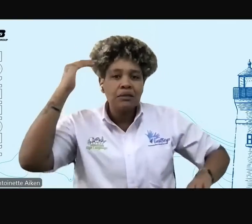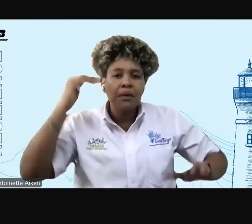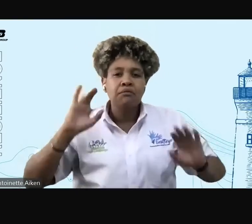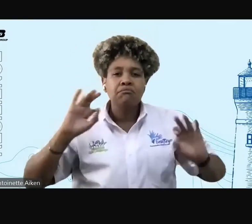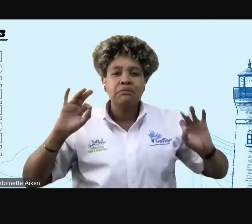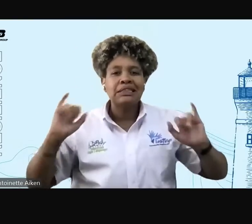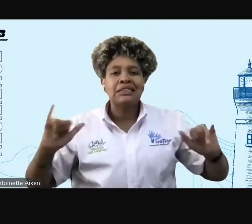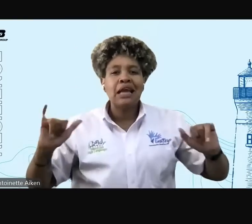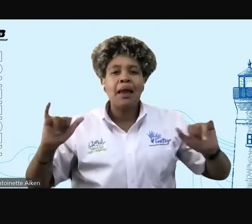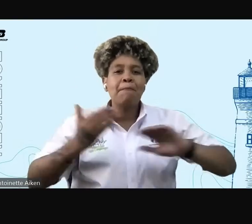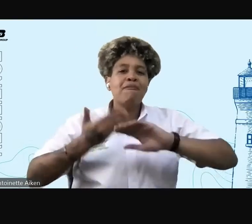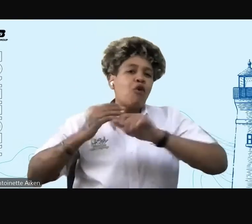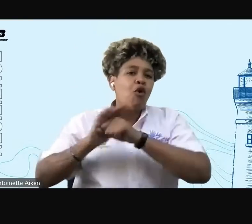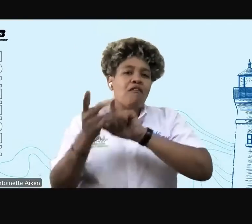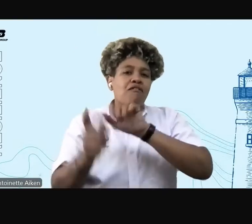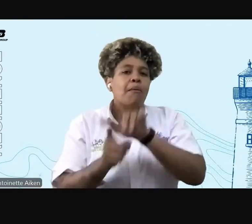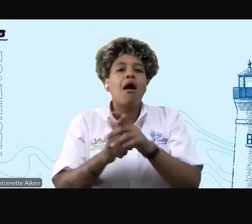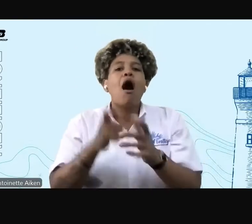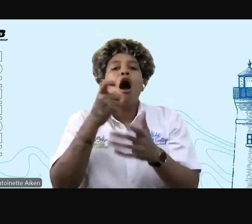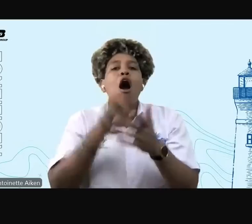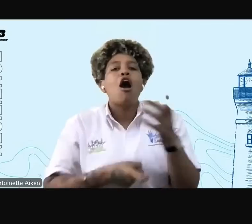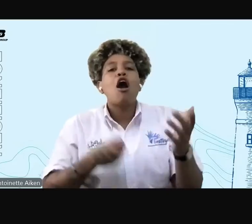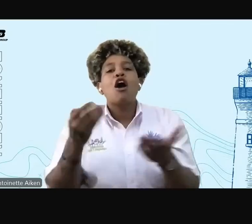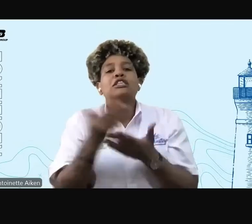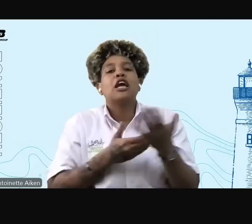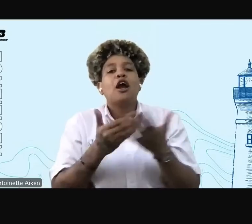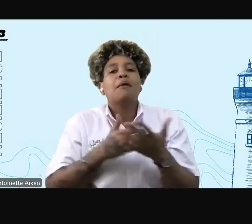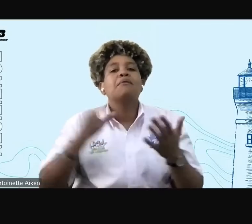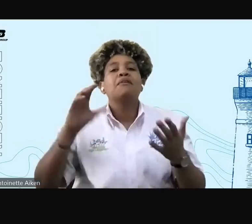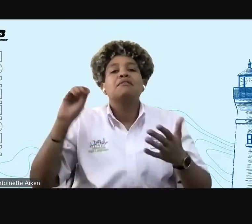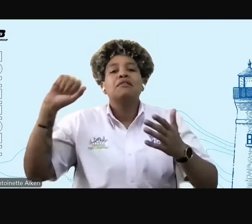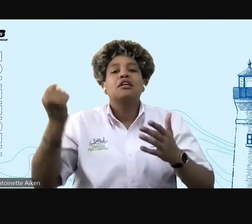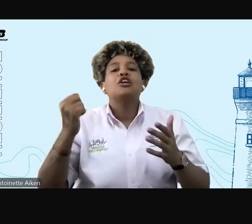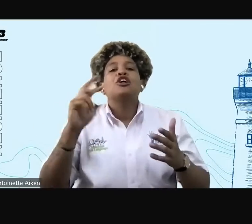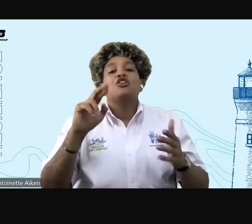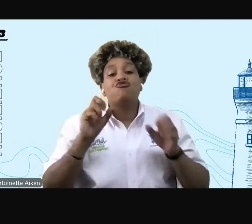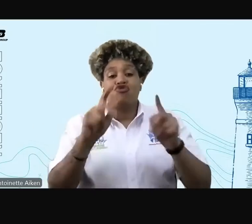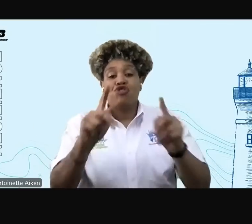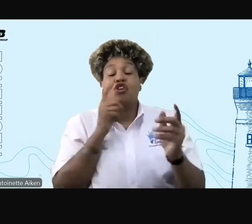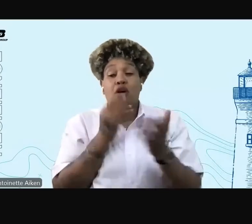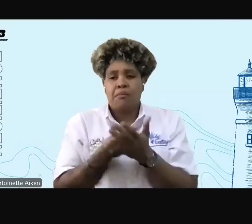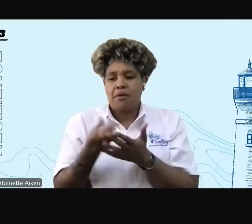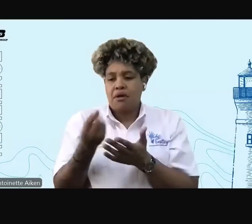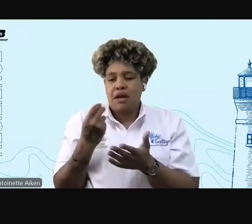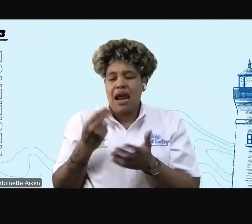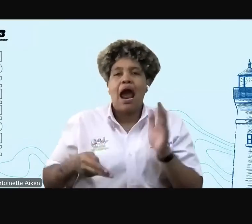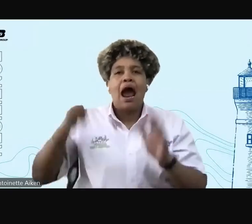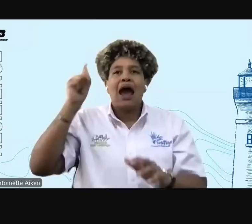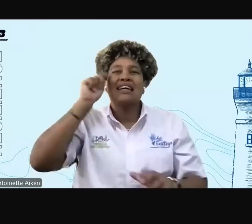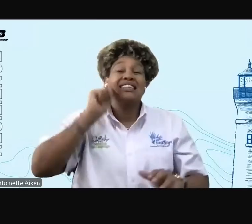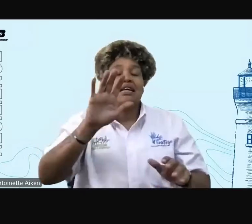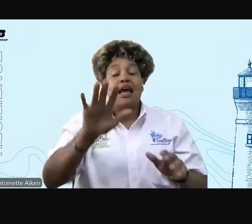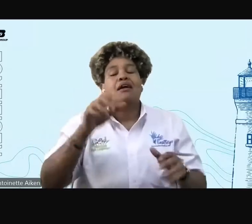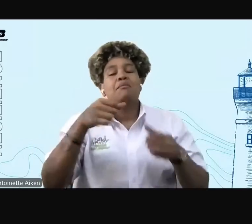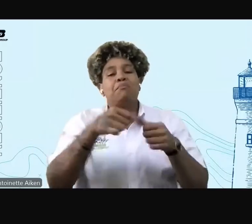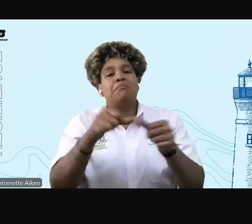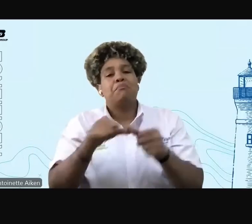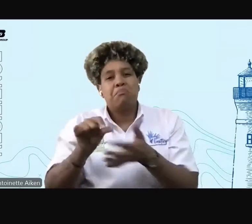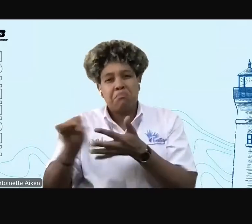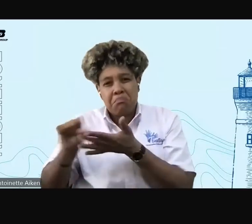A cost-to-income ratio in the 50s, return on equity in the high teens, and dividend payout ratio in the 50%